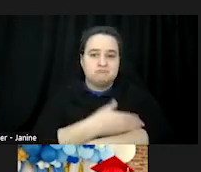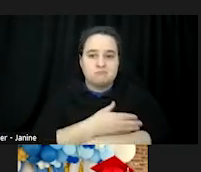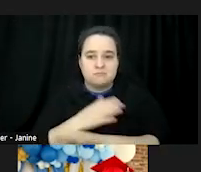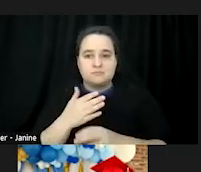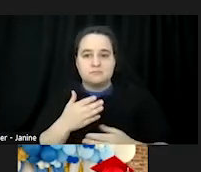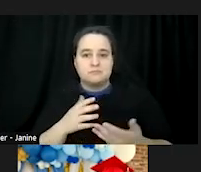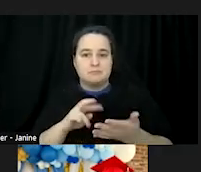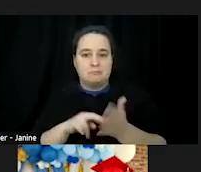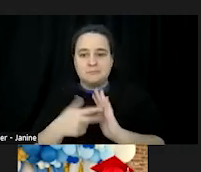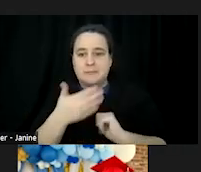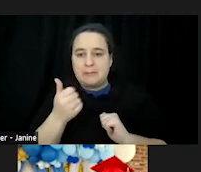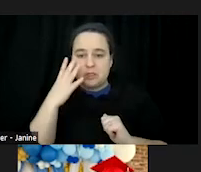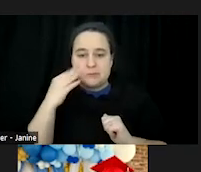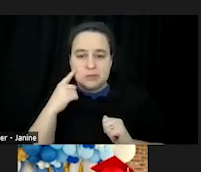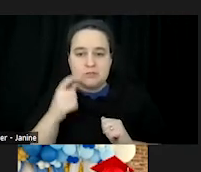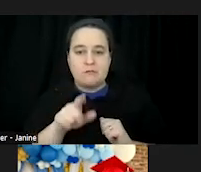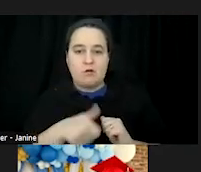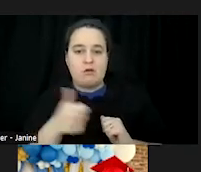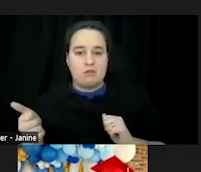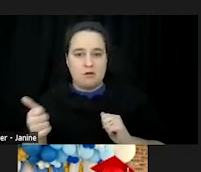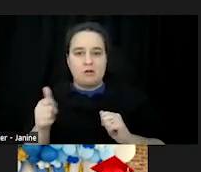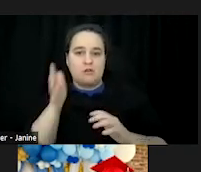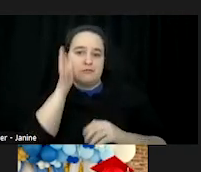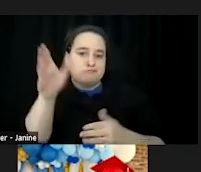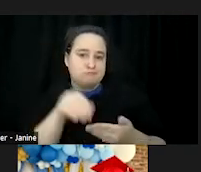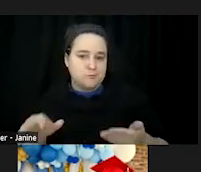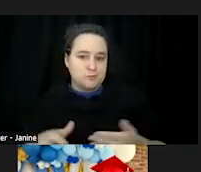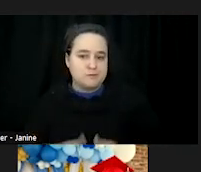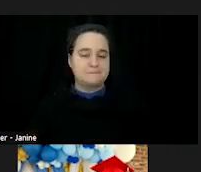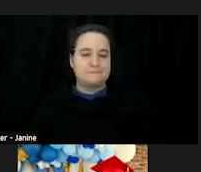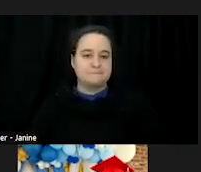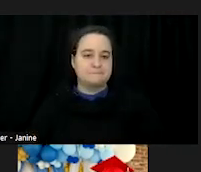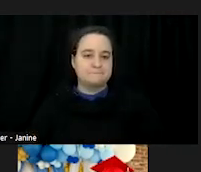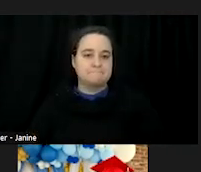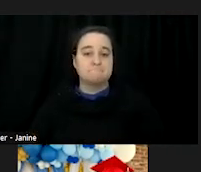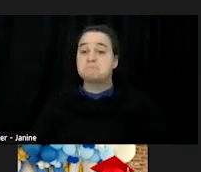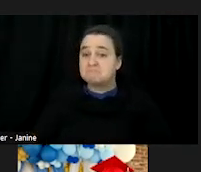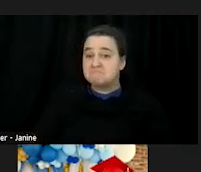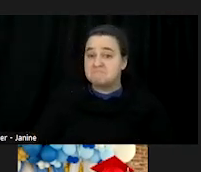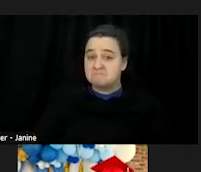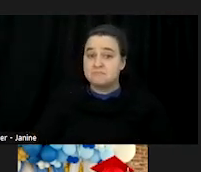college experiences for other future students. Okay.